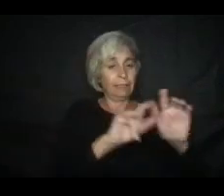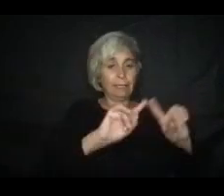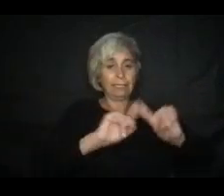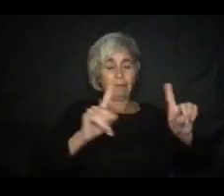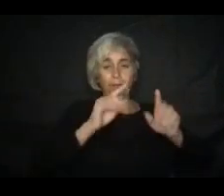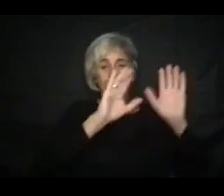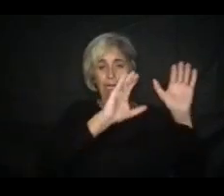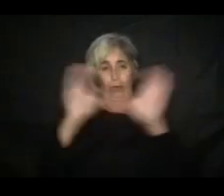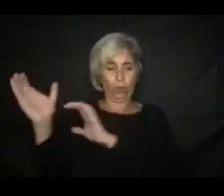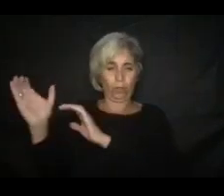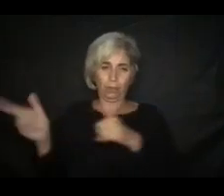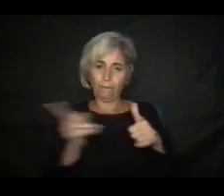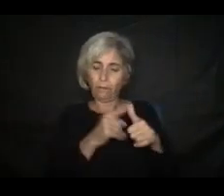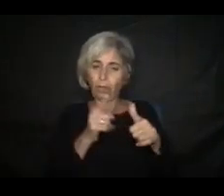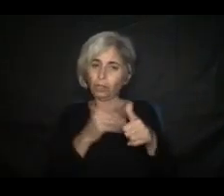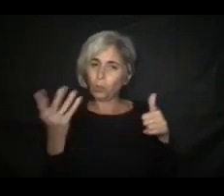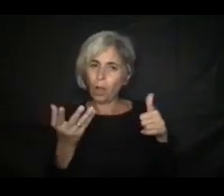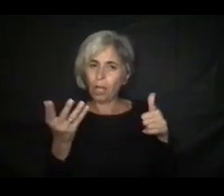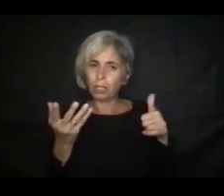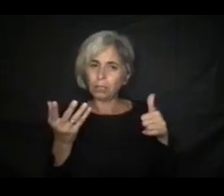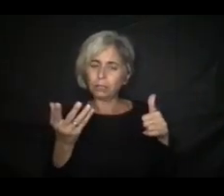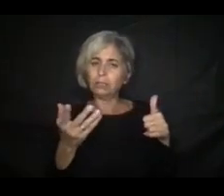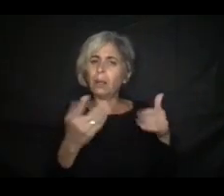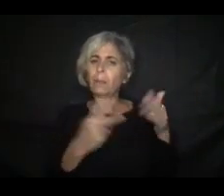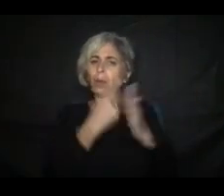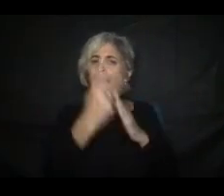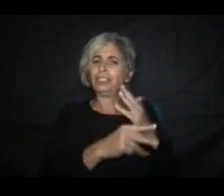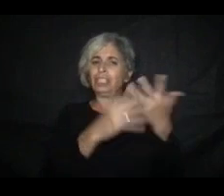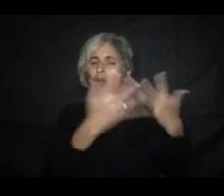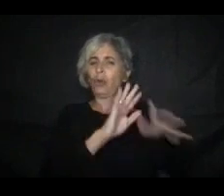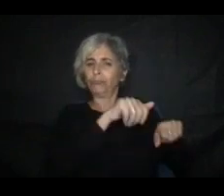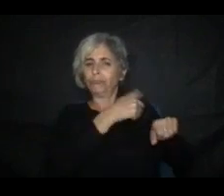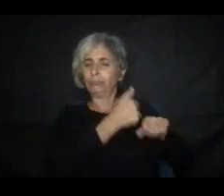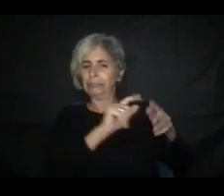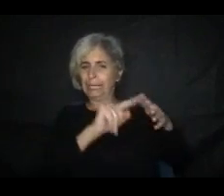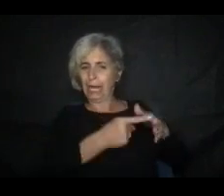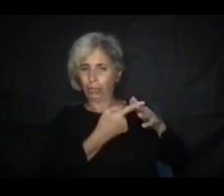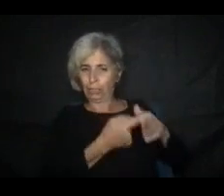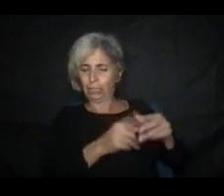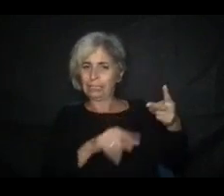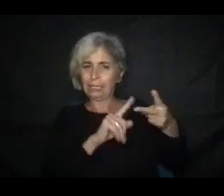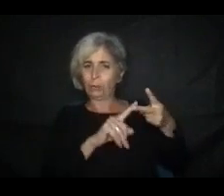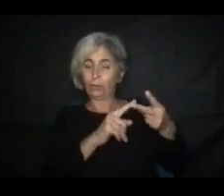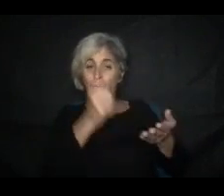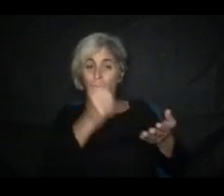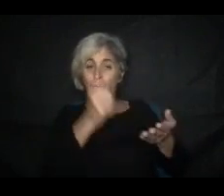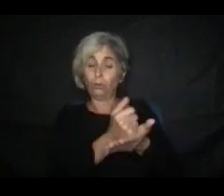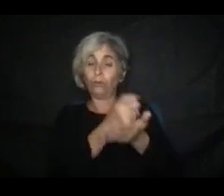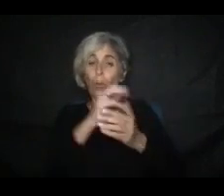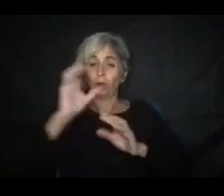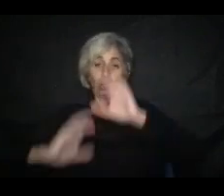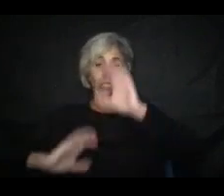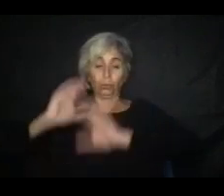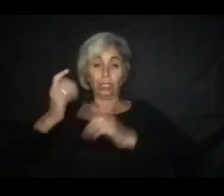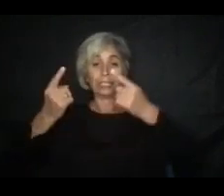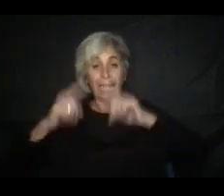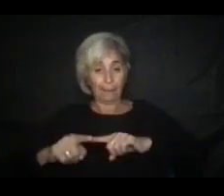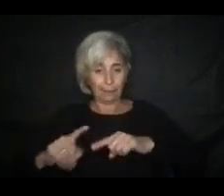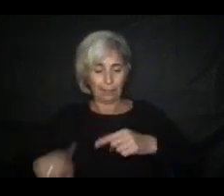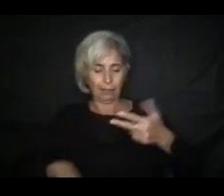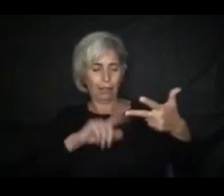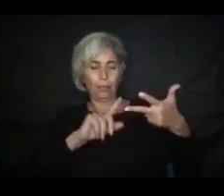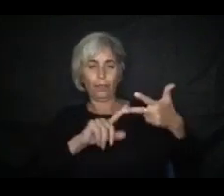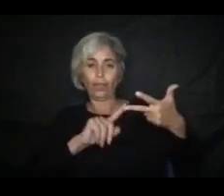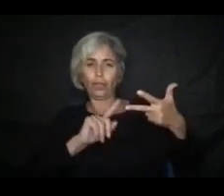The first one was existing projects. The second one is approved or under construction. And then we